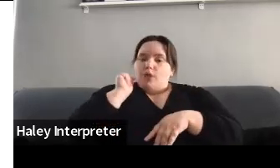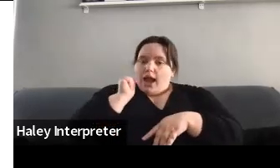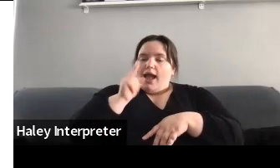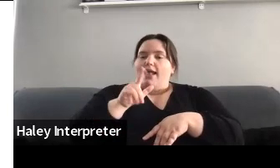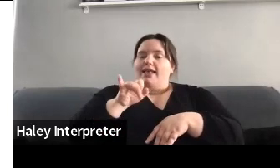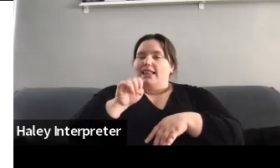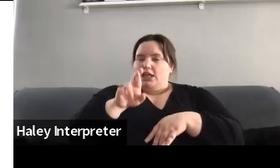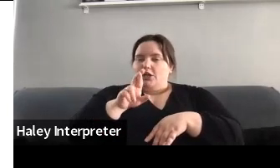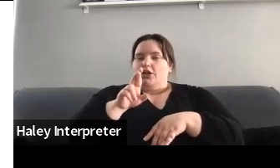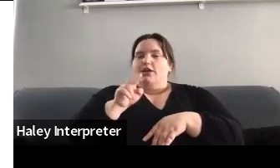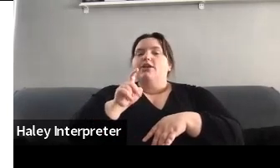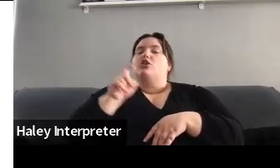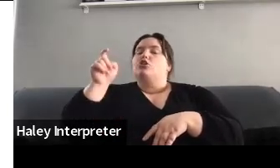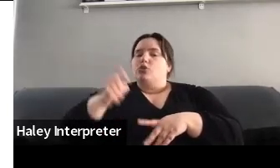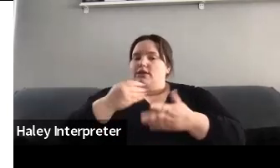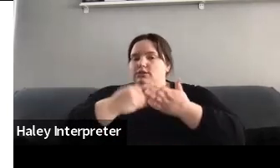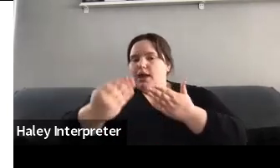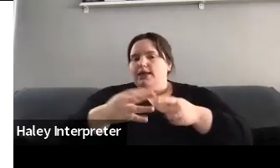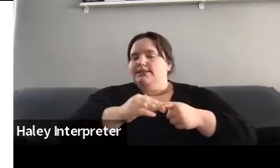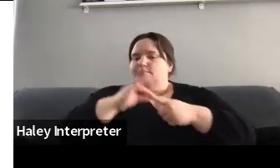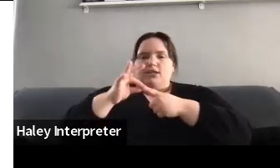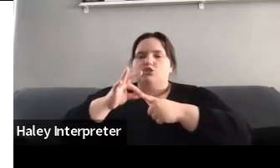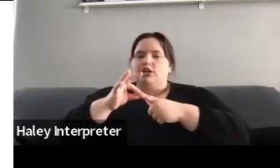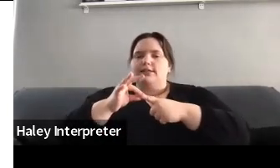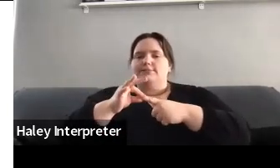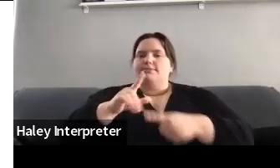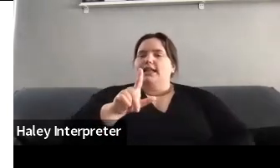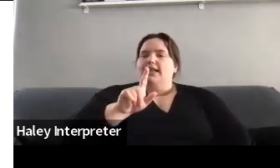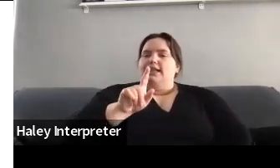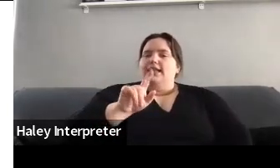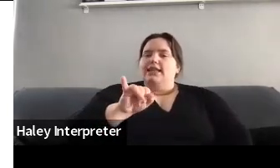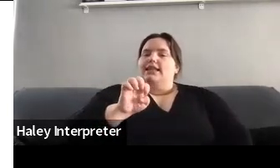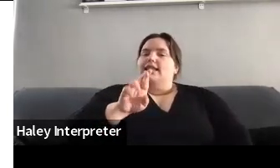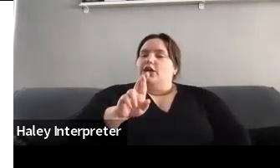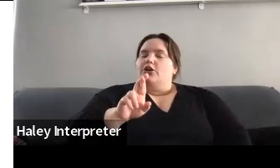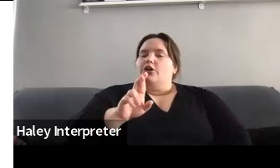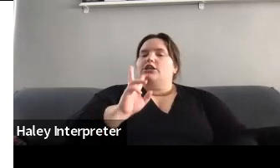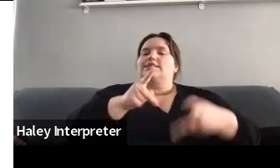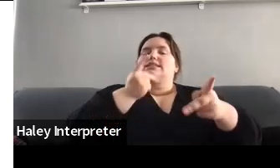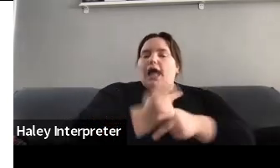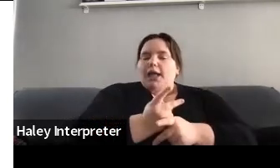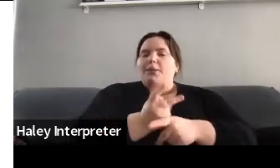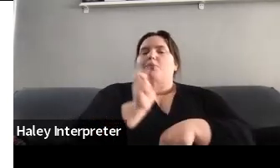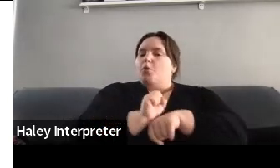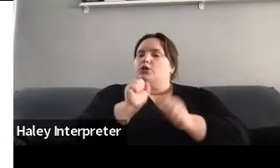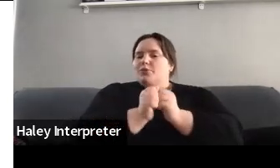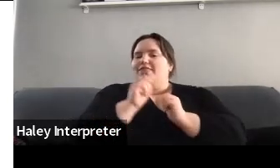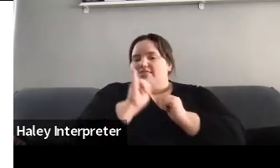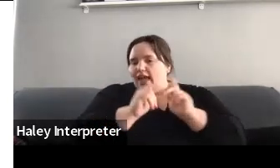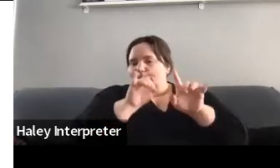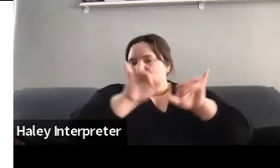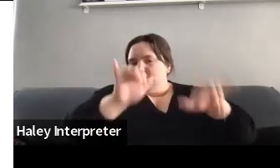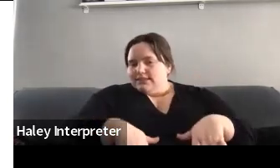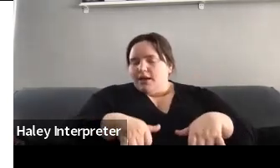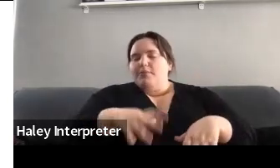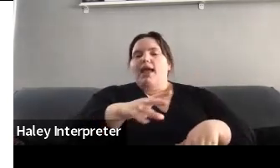these require that you buy special litter granules that work with this system, and then also a cleaning